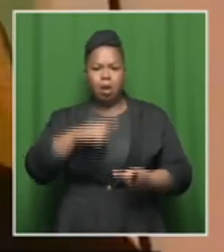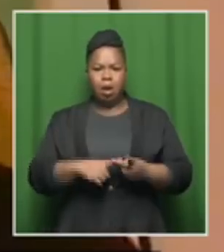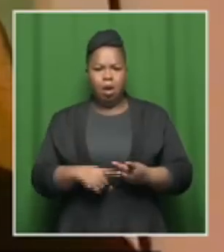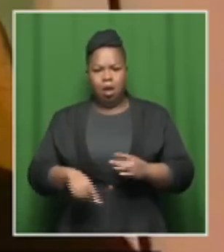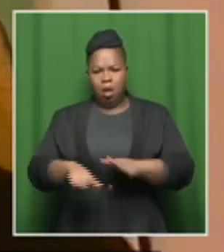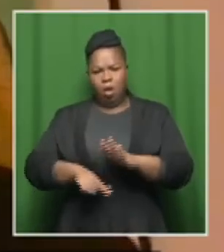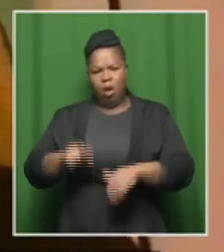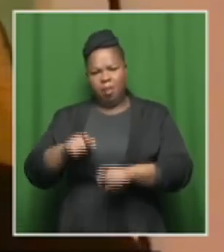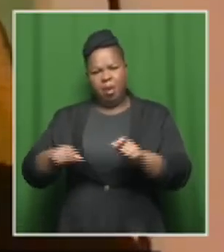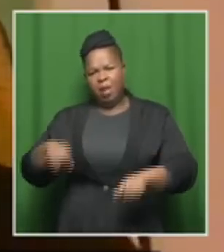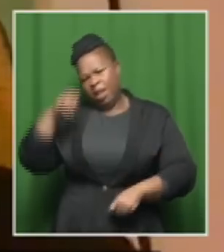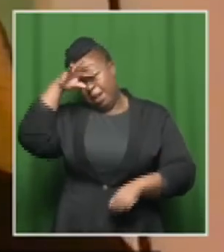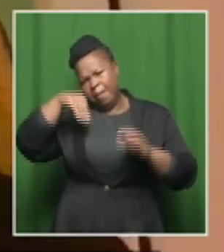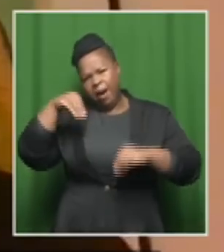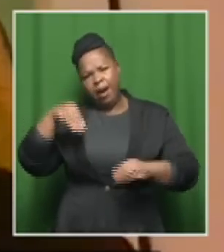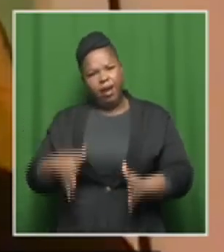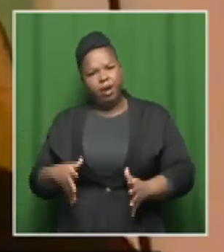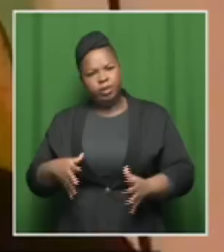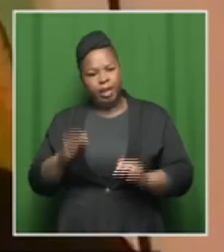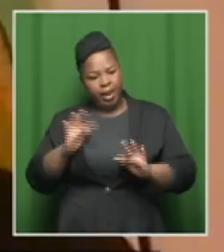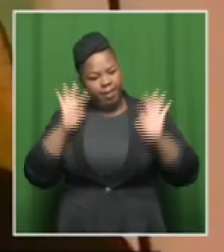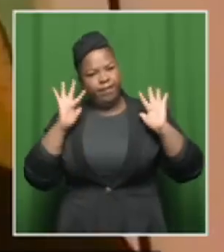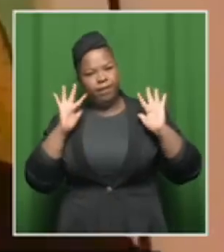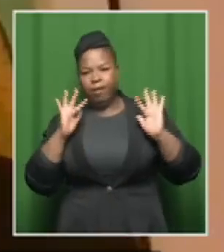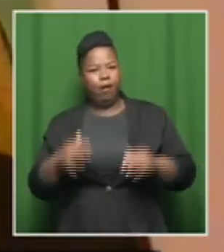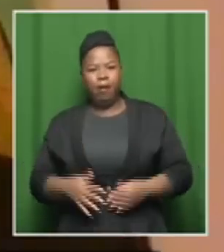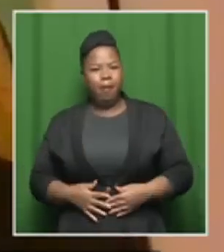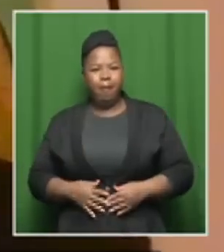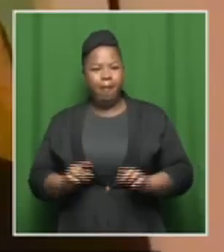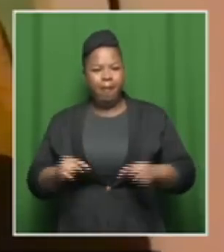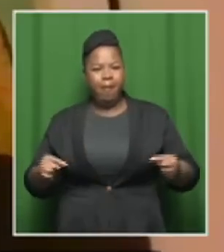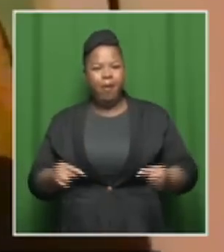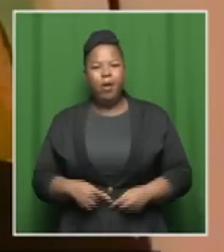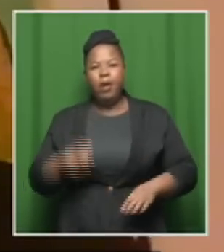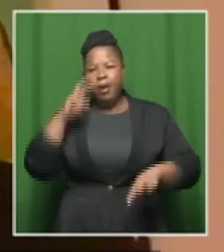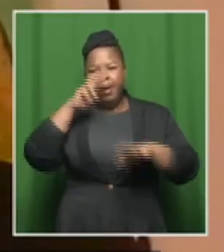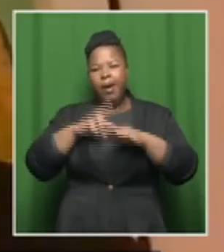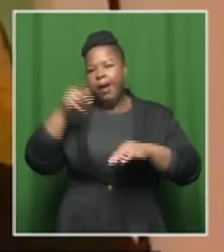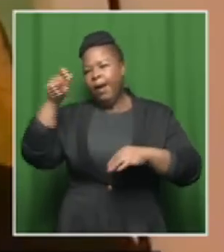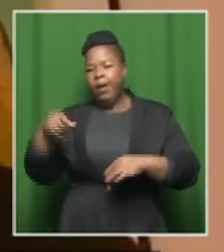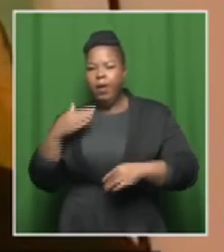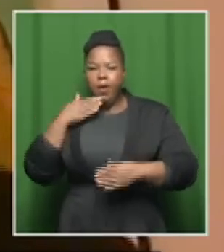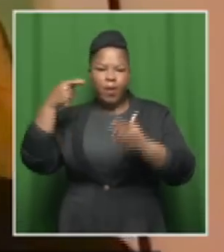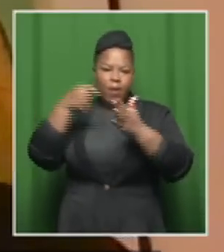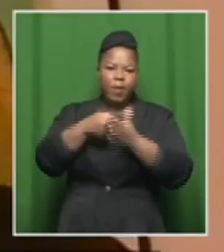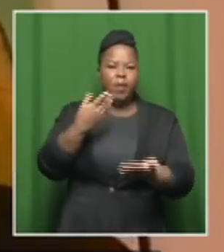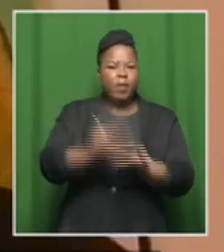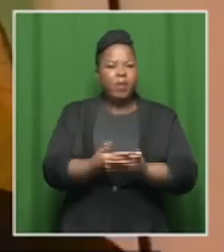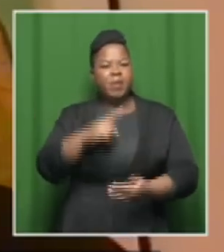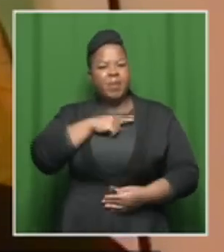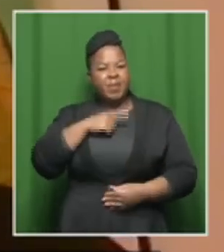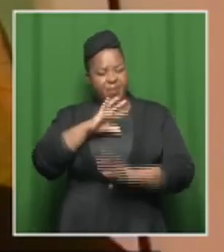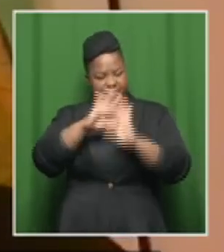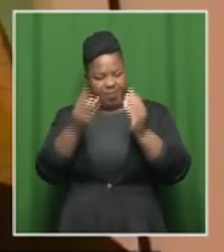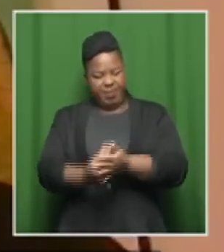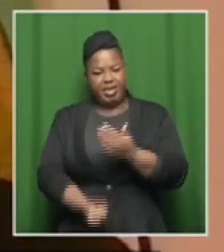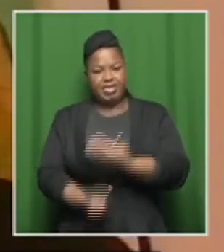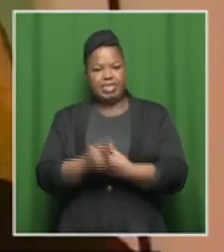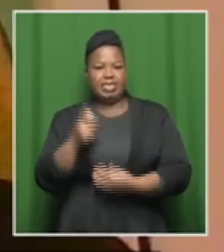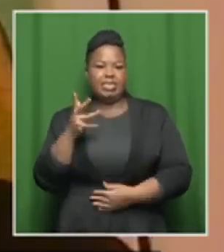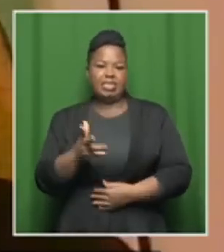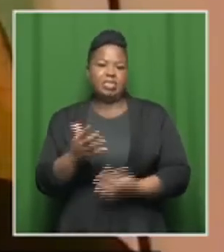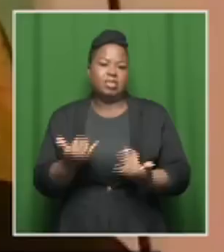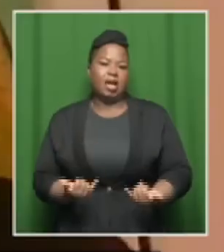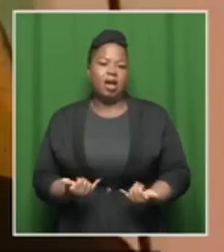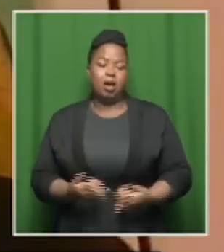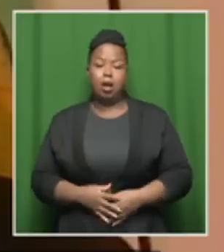subsistence miners, they cannot eat that. So you need someone to buy it. And that is a great part of what is going on at the moment, and